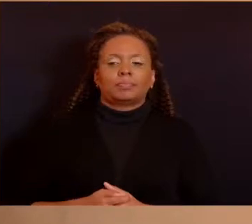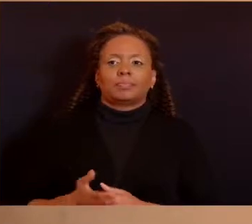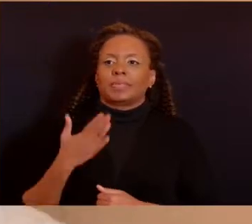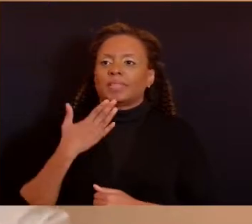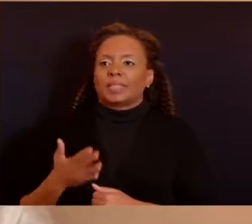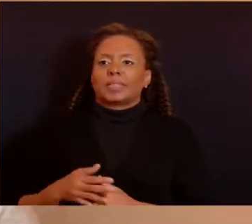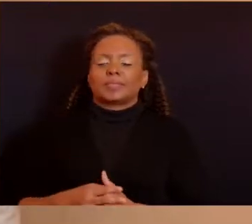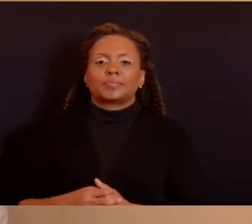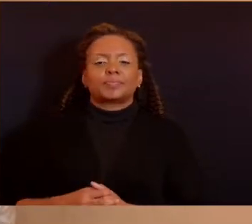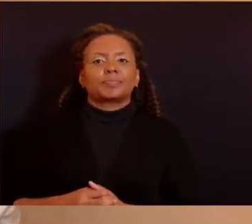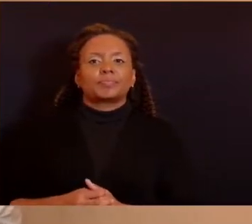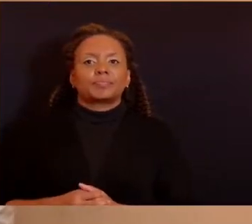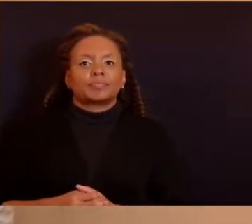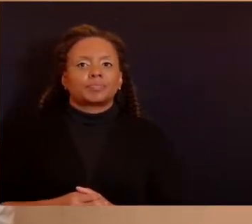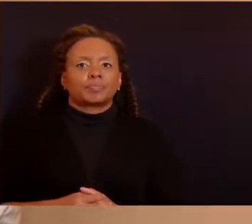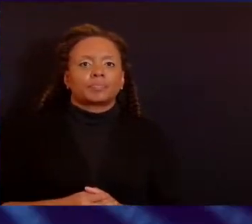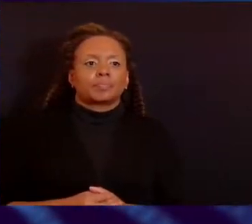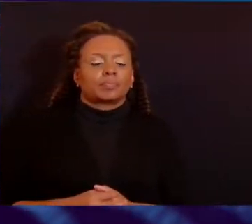Thank you.